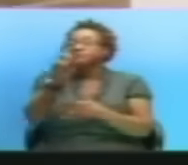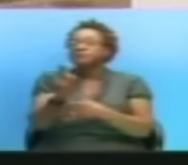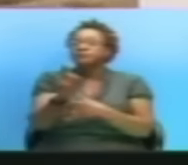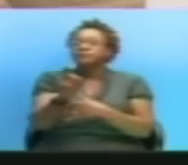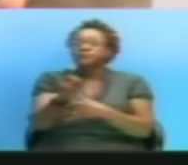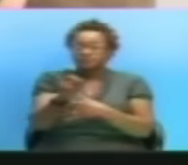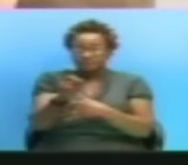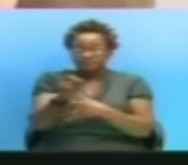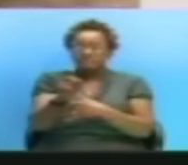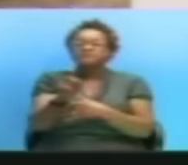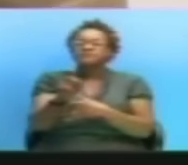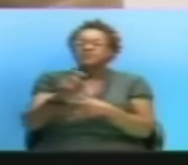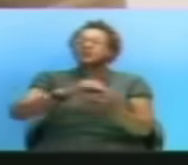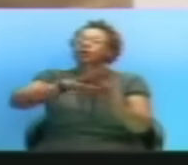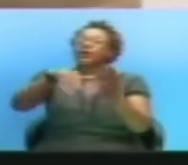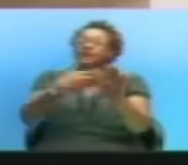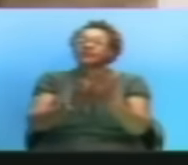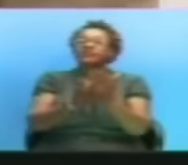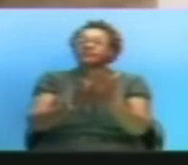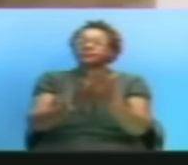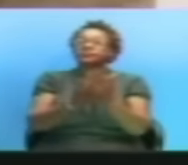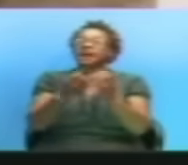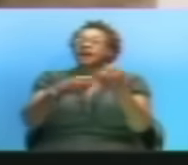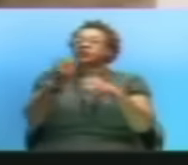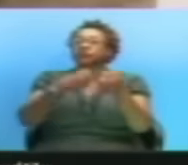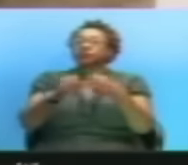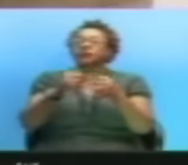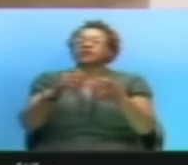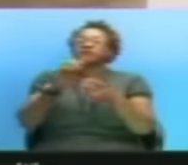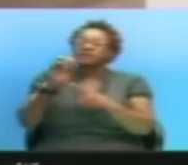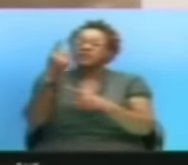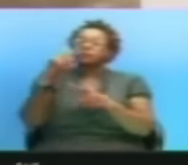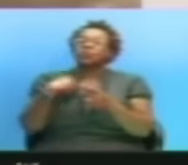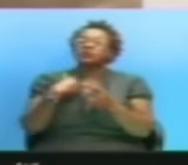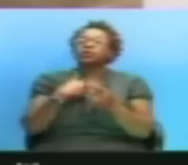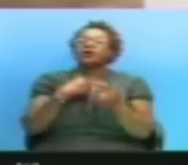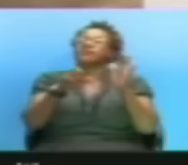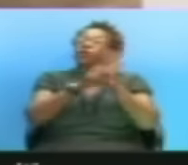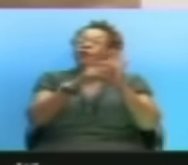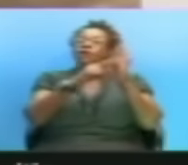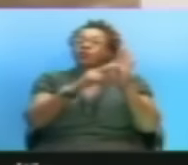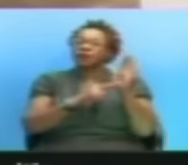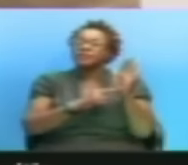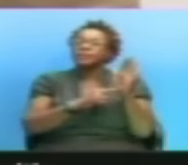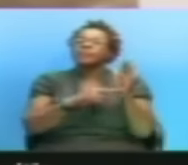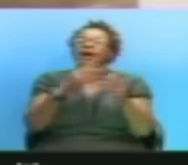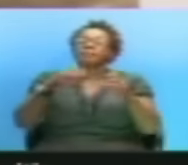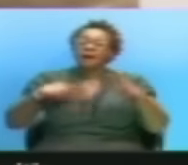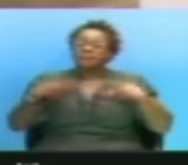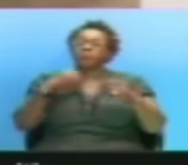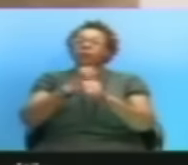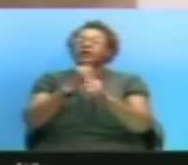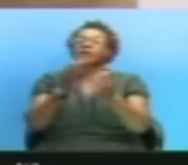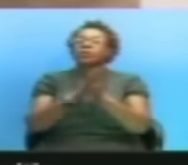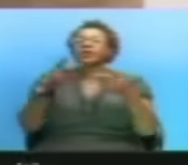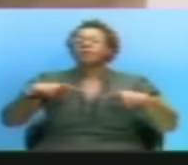It's a collective move. First of all, we want to bring order, and I'm happy we are working together with the residents of Buru Buru. We are